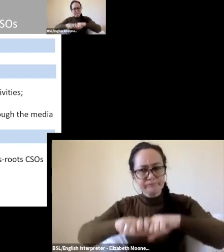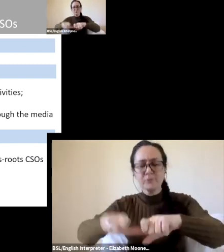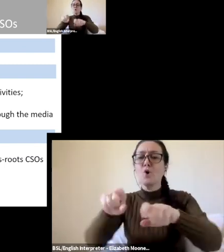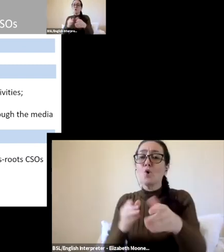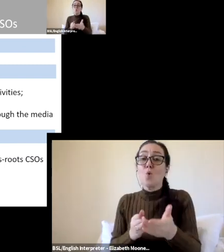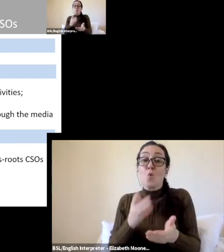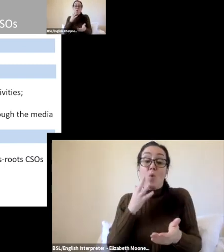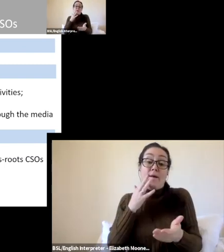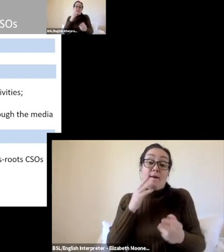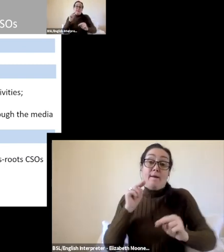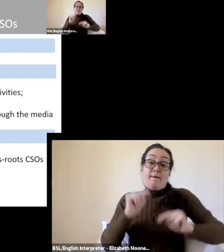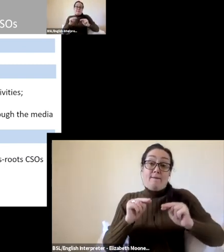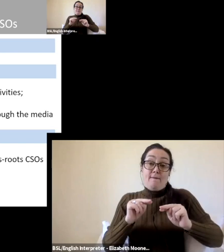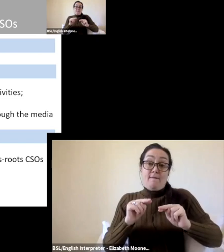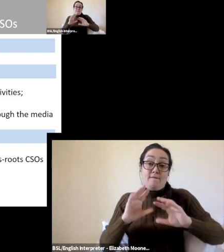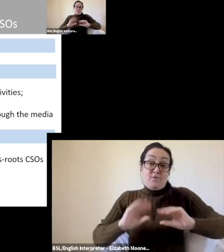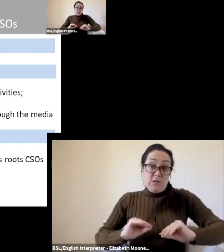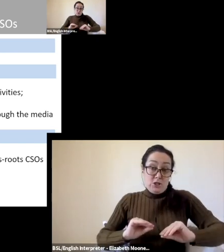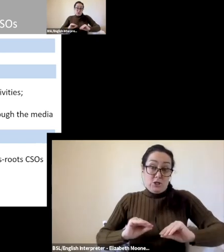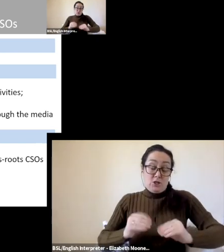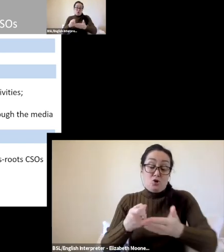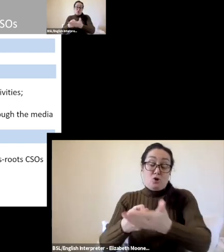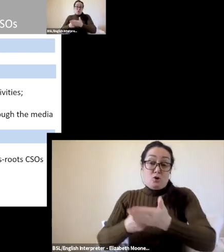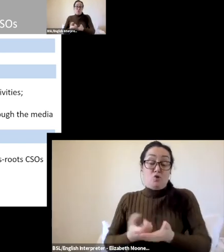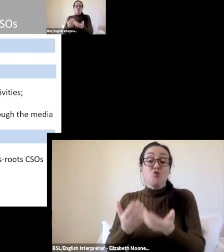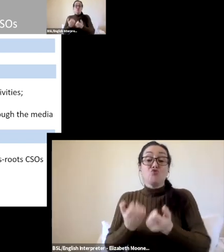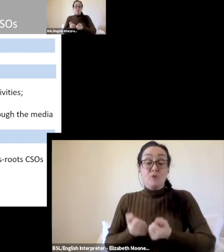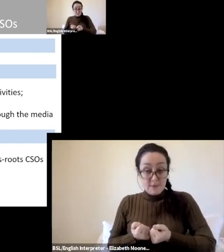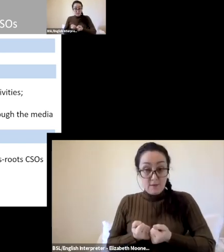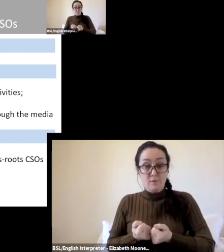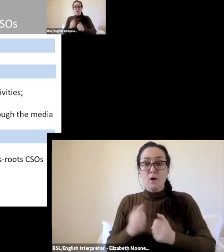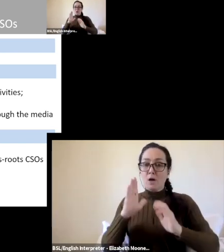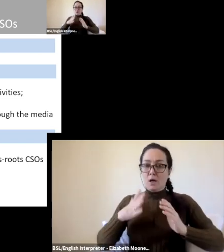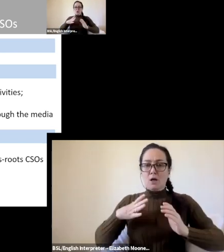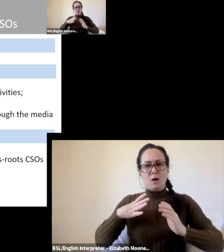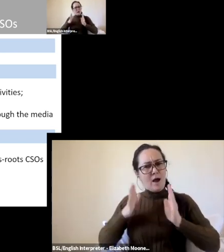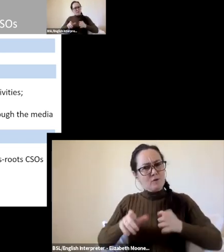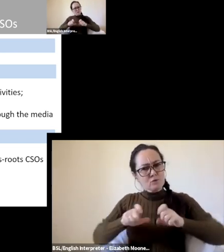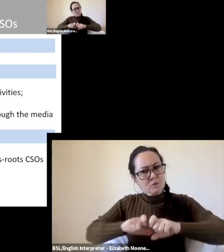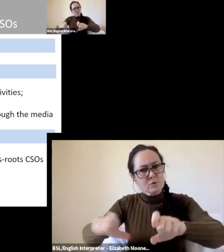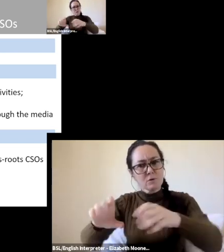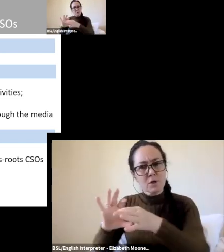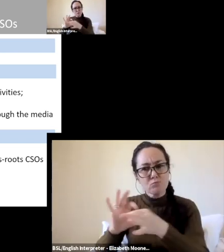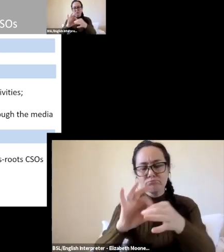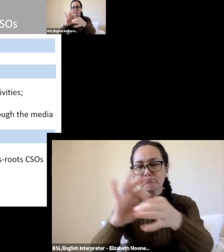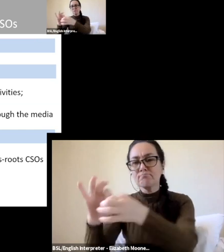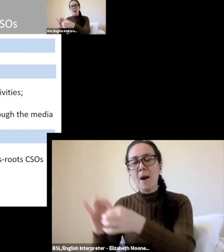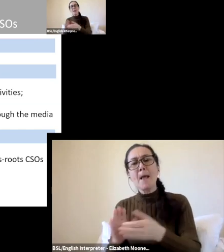that once those issues that you raised, those concerns that you have raised are